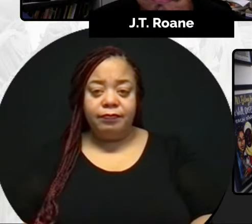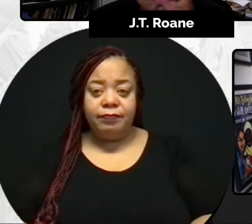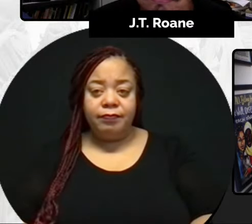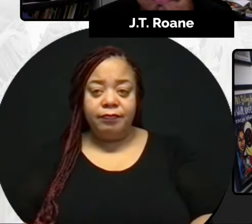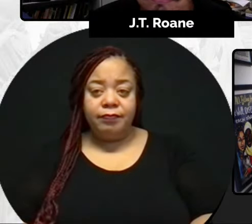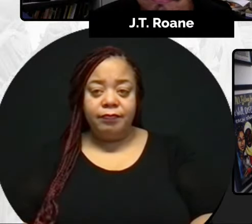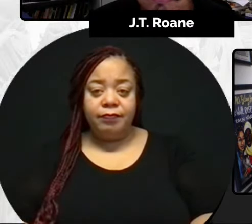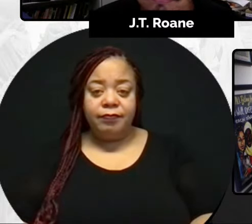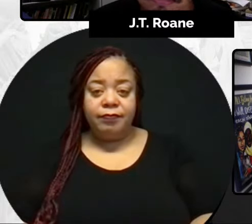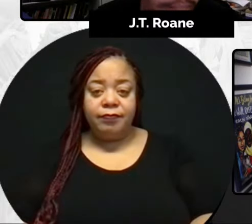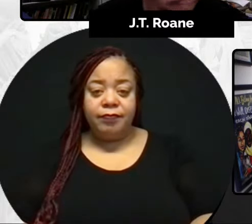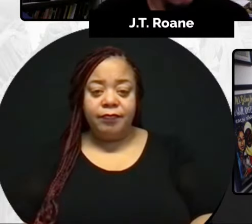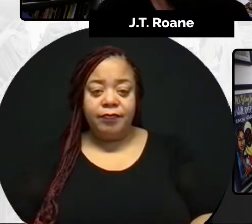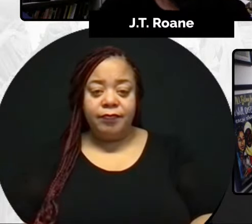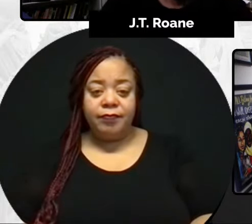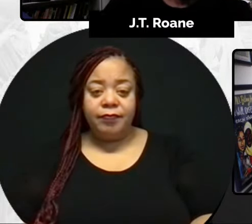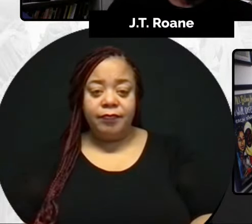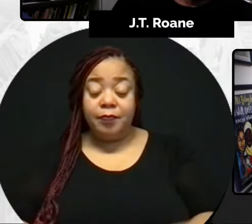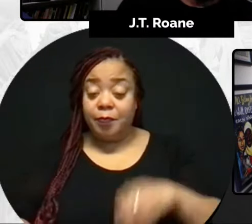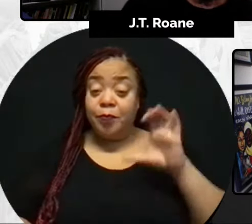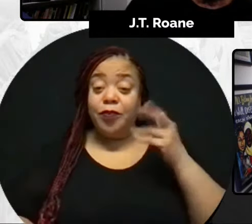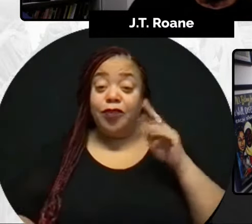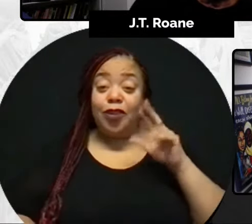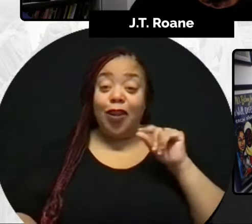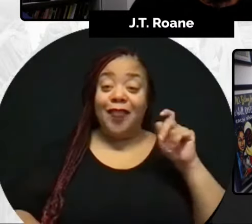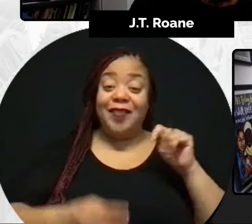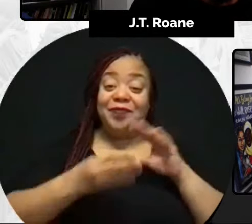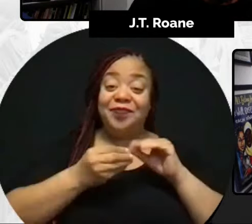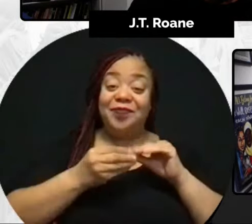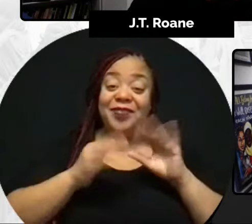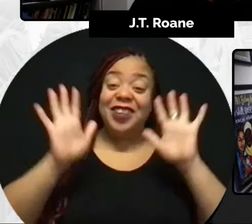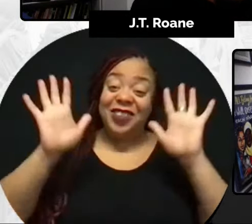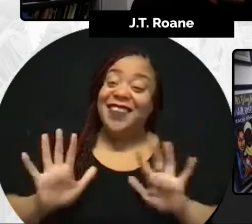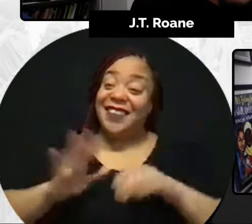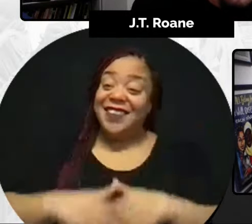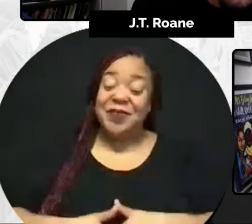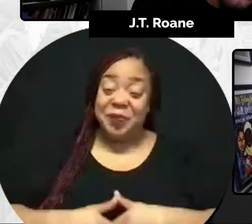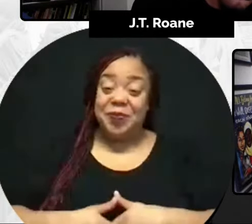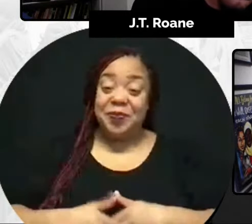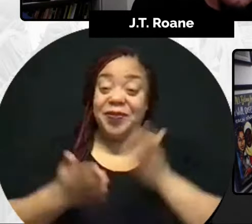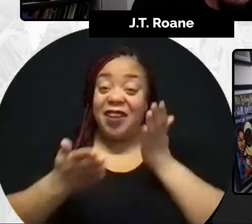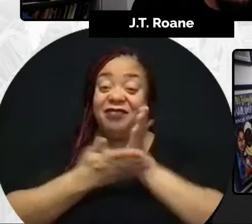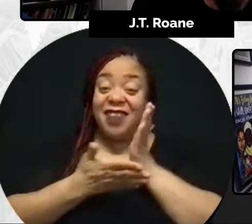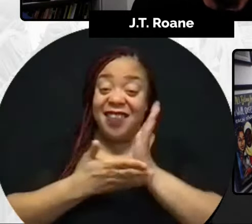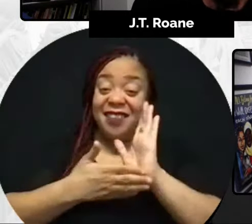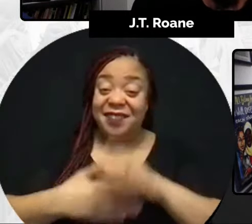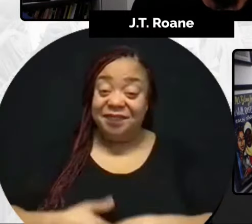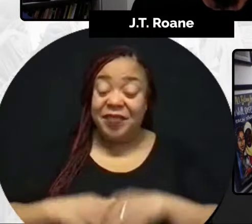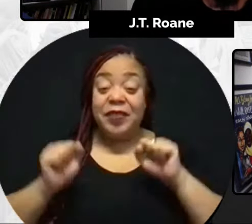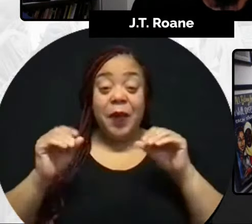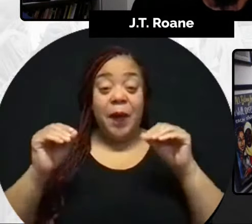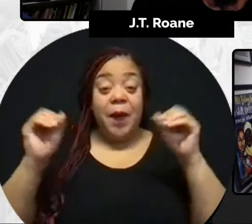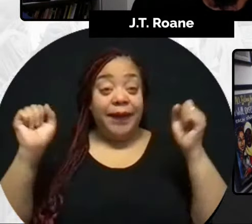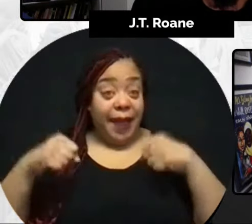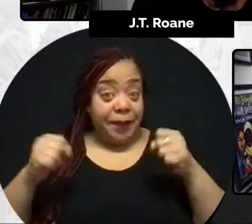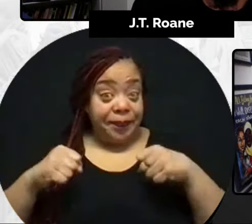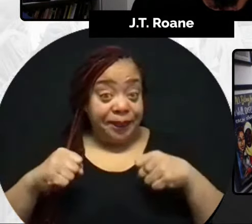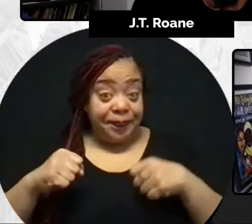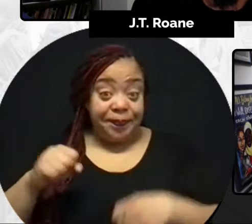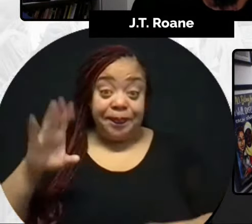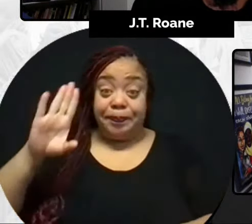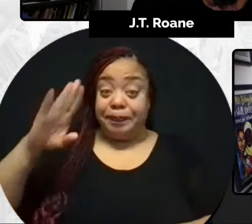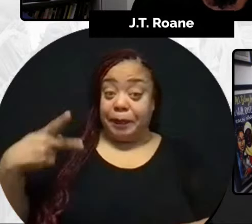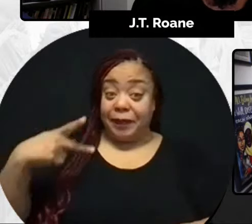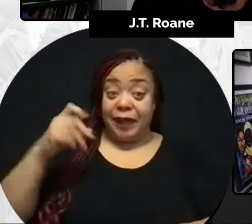Great. All right. So, yeah, BP or JT, I think kind of the floor is yours to kind